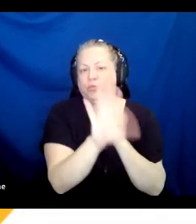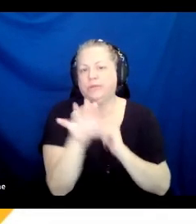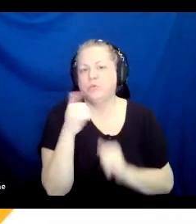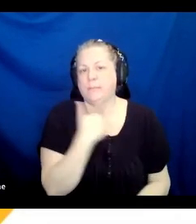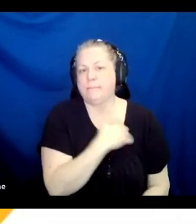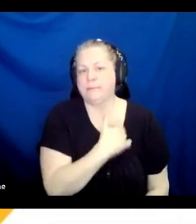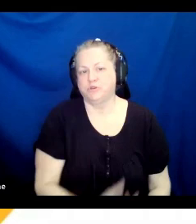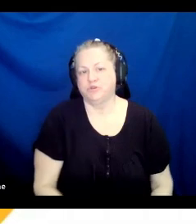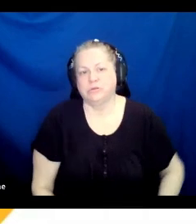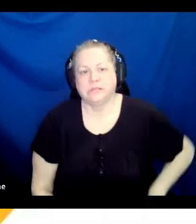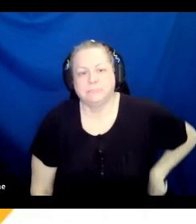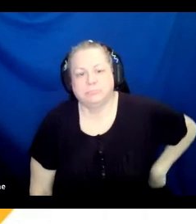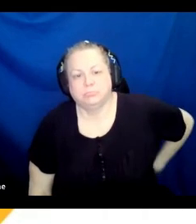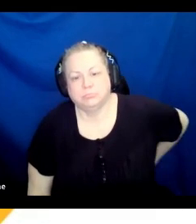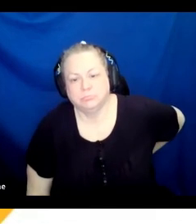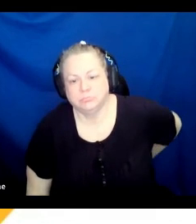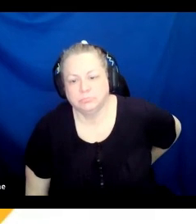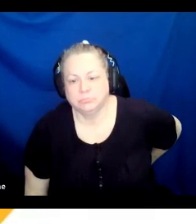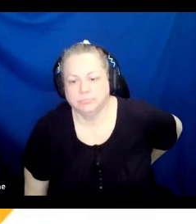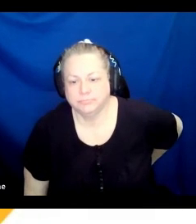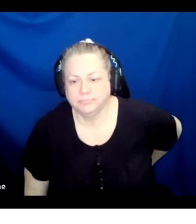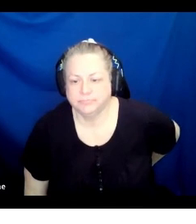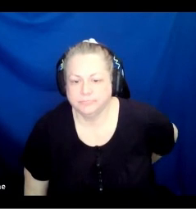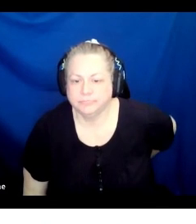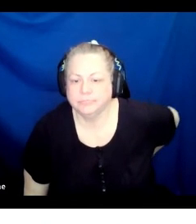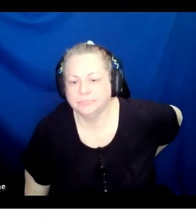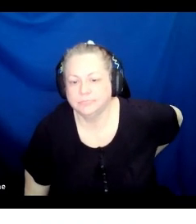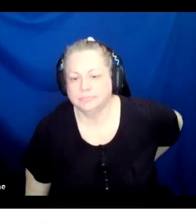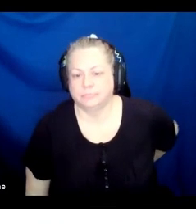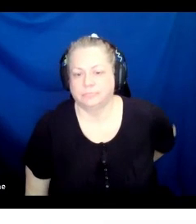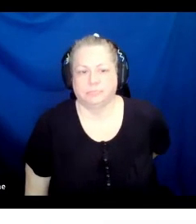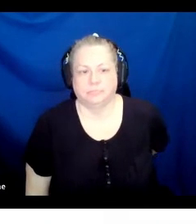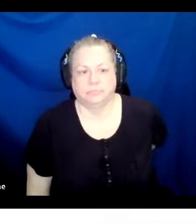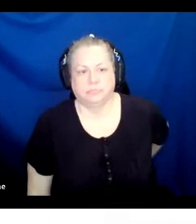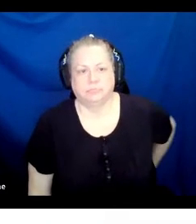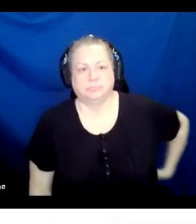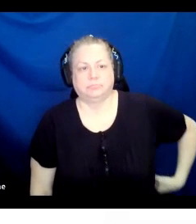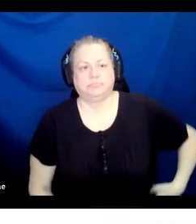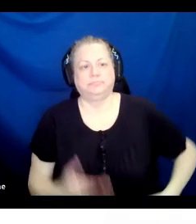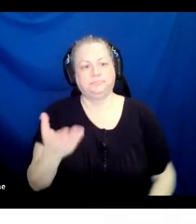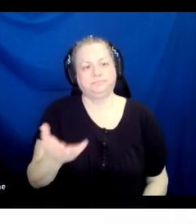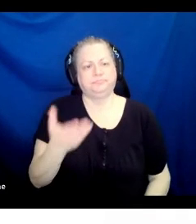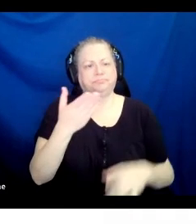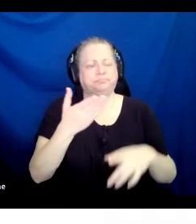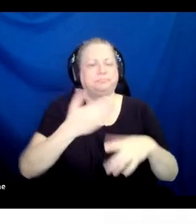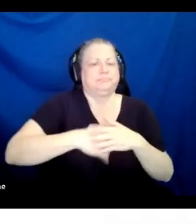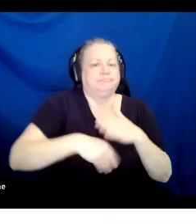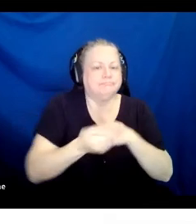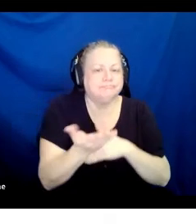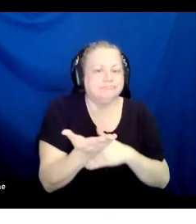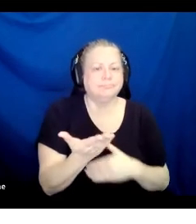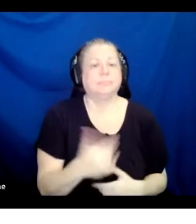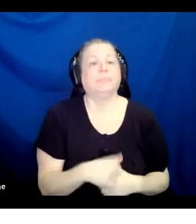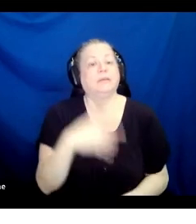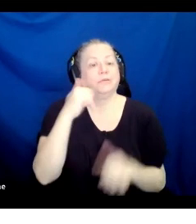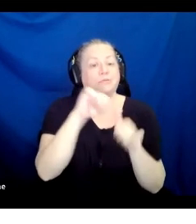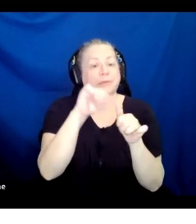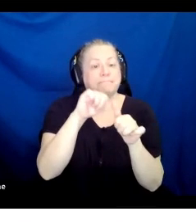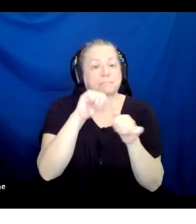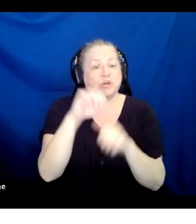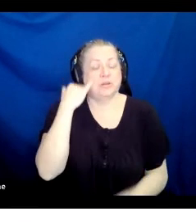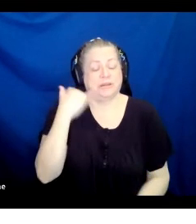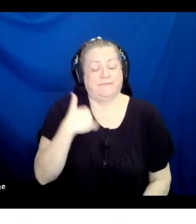members. And next slide. Final tips and reminders. If members are